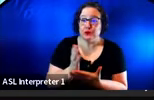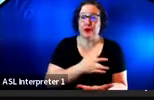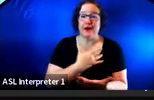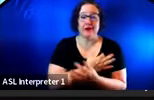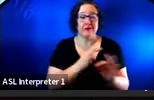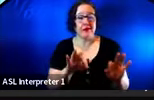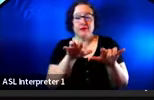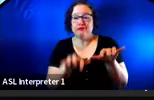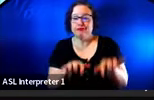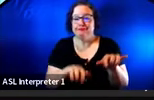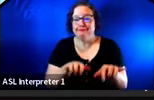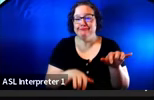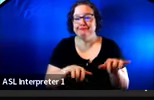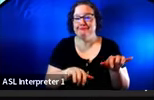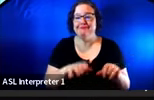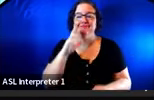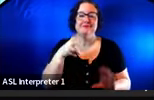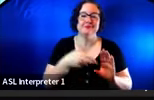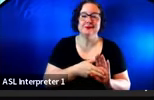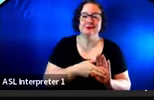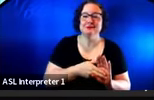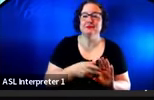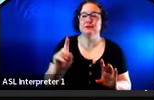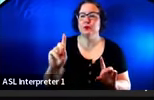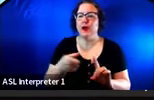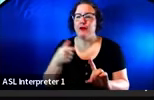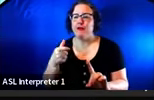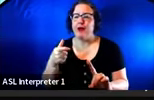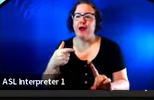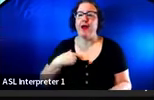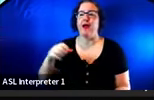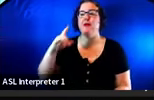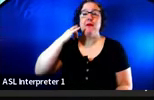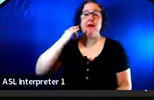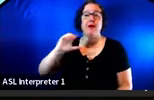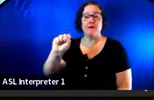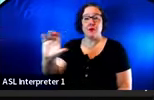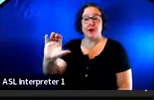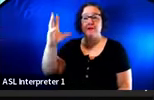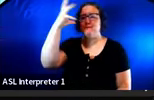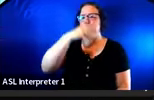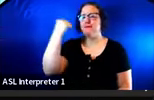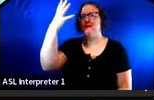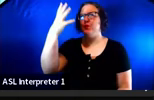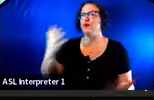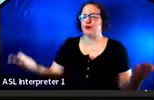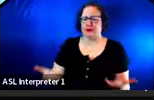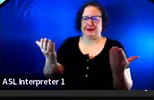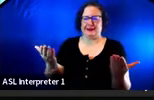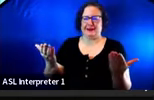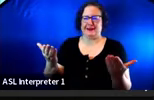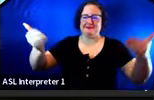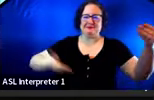to share in the chat where you are joining us from. I'm in Sacramento, California, and it's bright and sunny here. Welcome